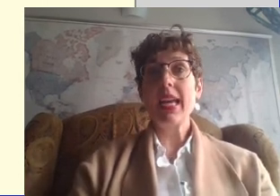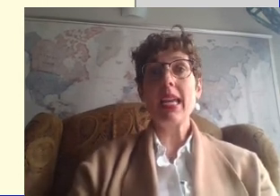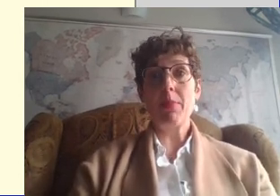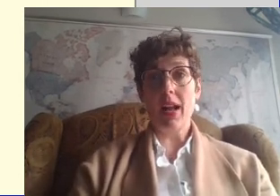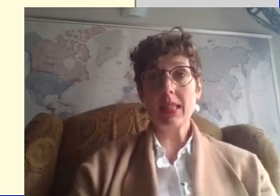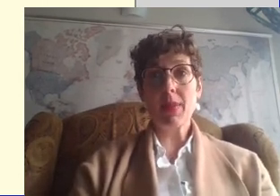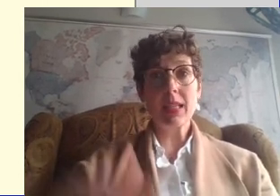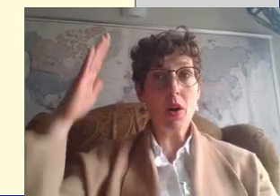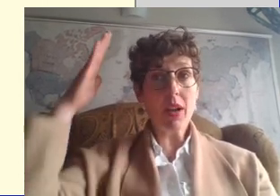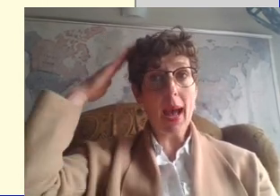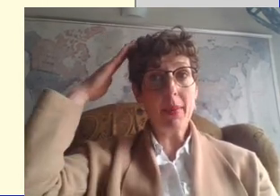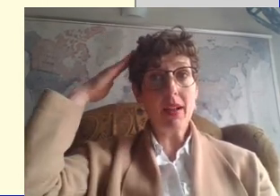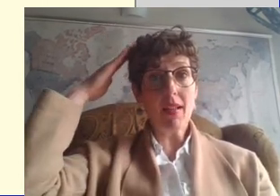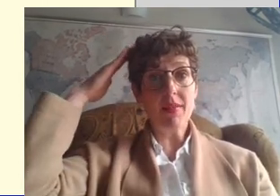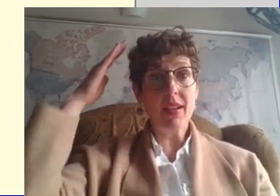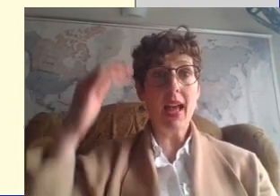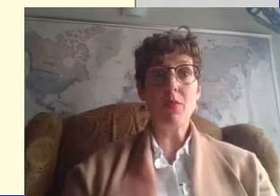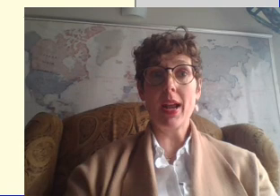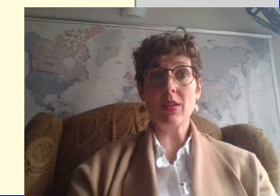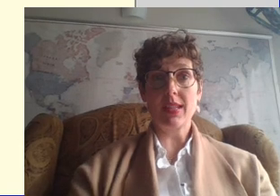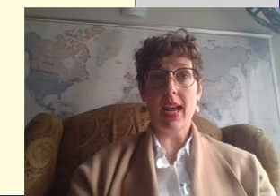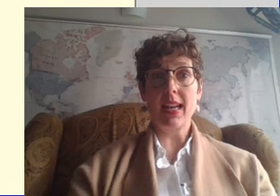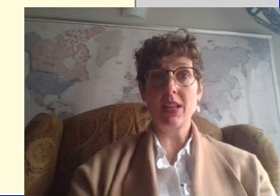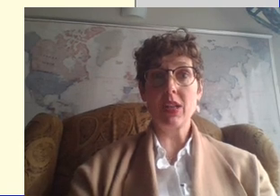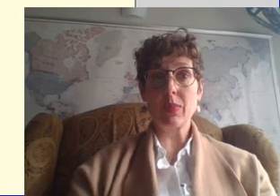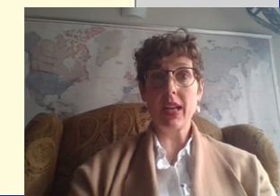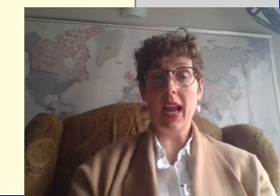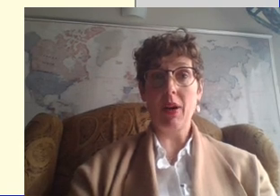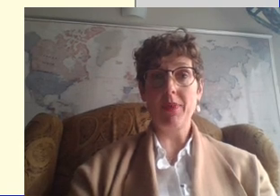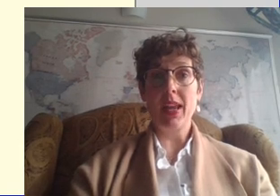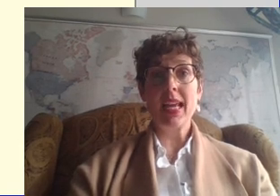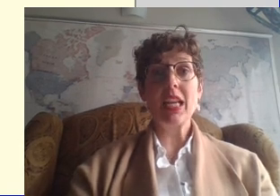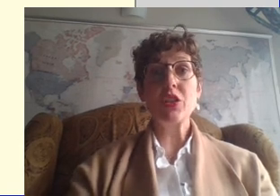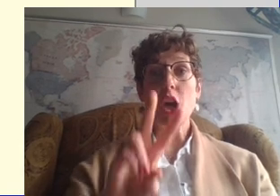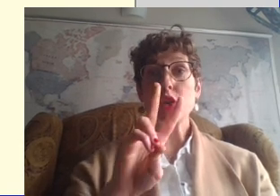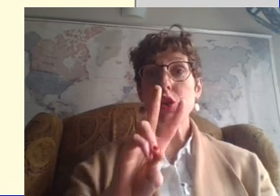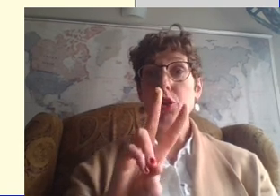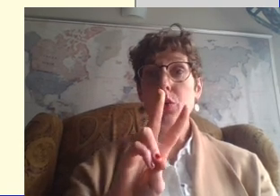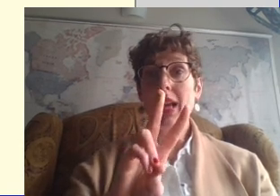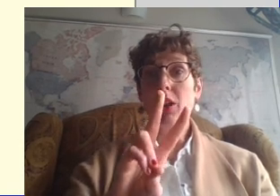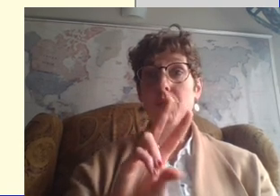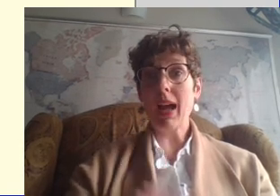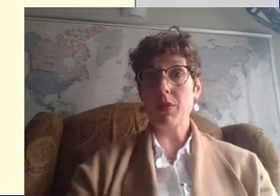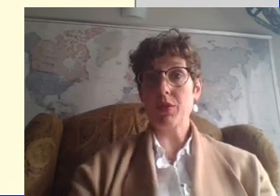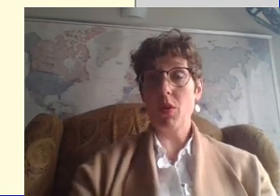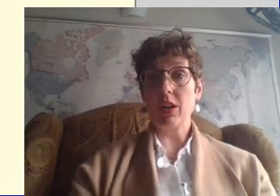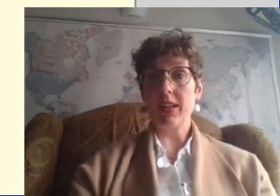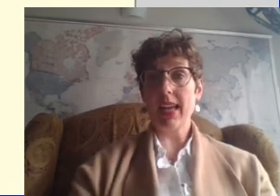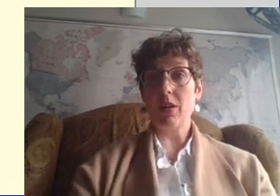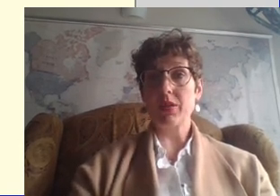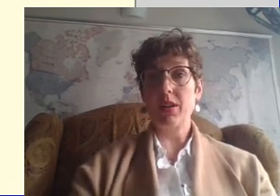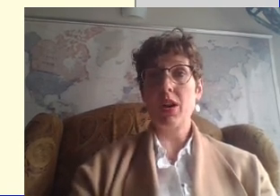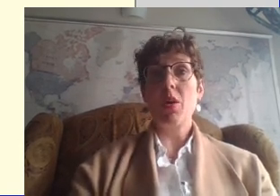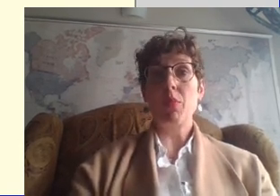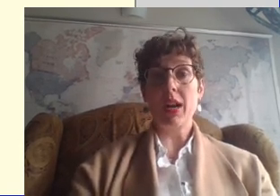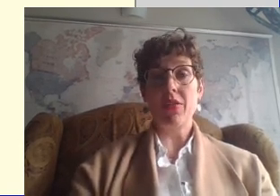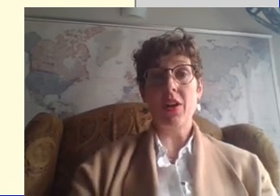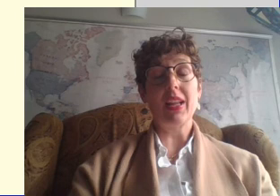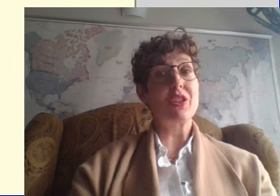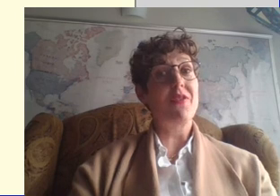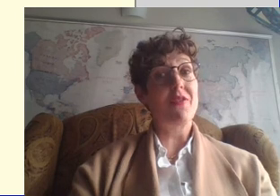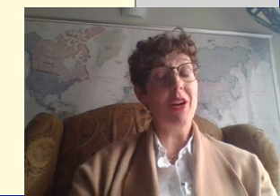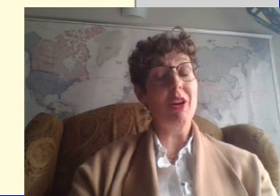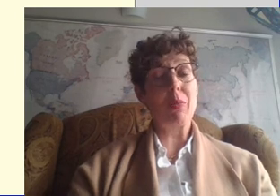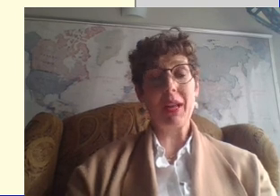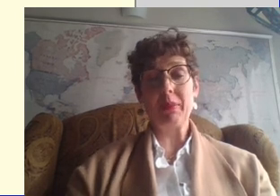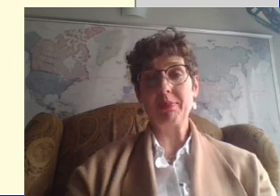again. He put on his baseball cap and glove and ran outside into the spring air. He saw 2 yellow flowers growing near his house. Brennan thought